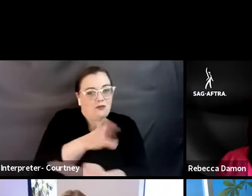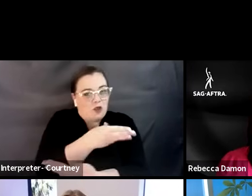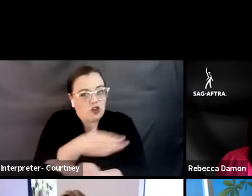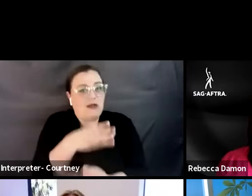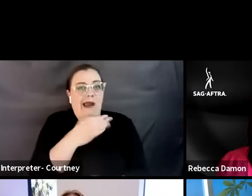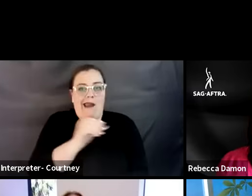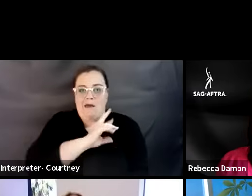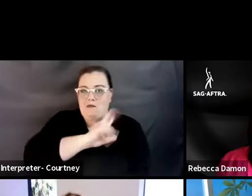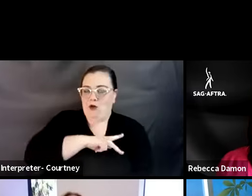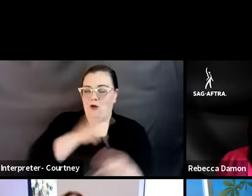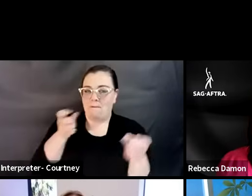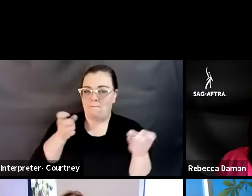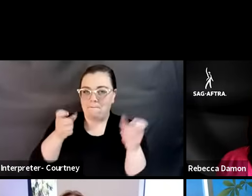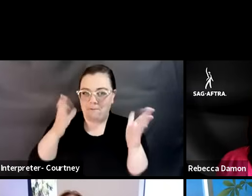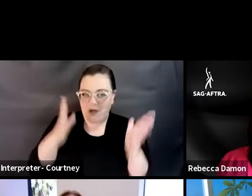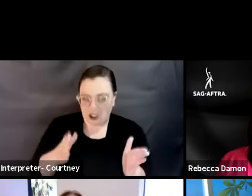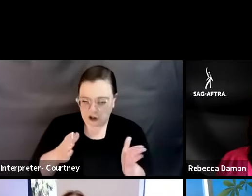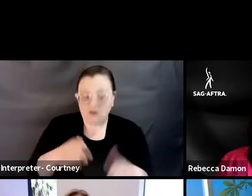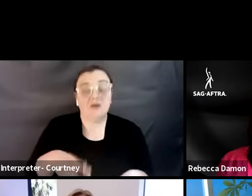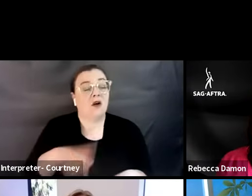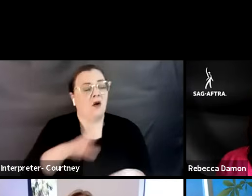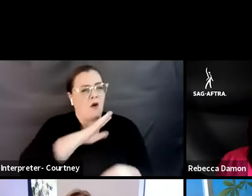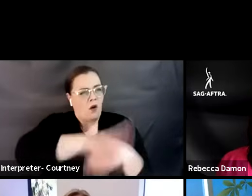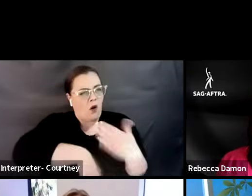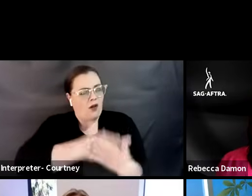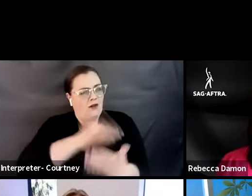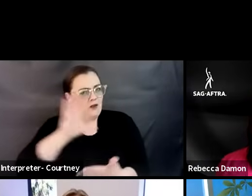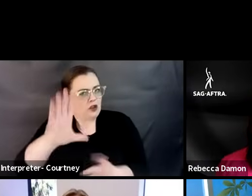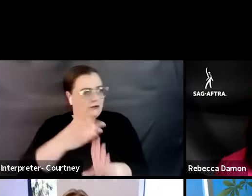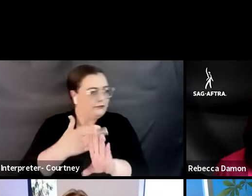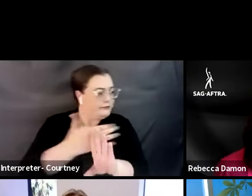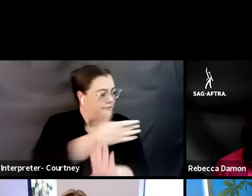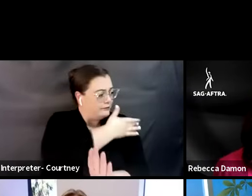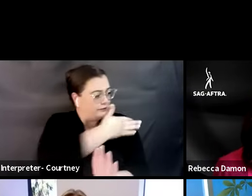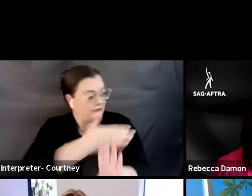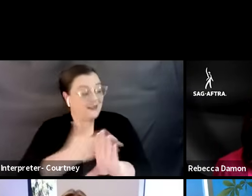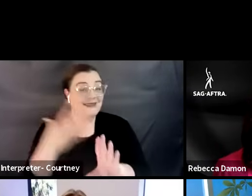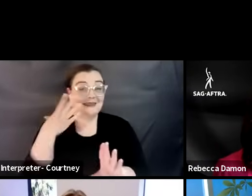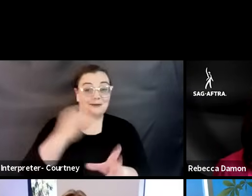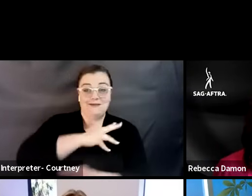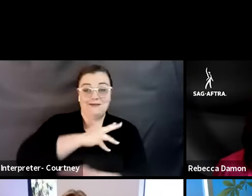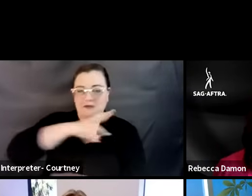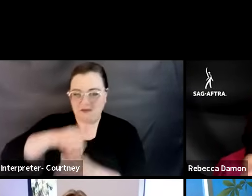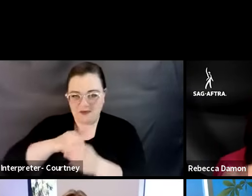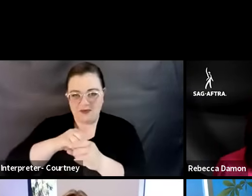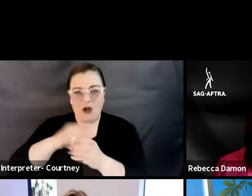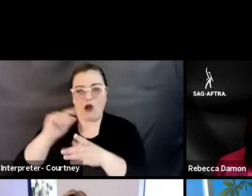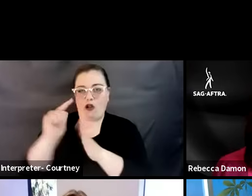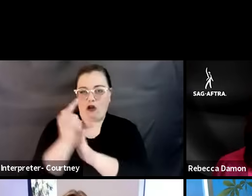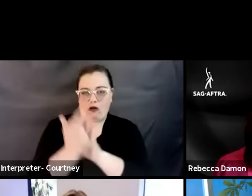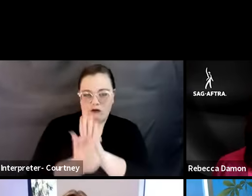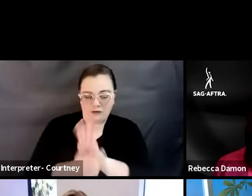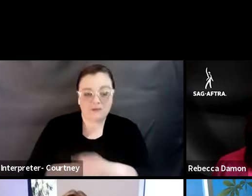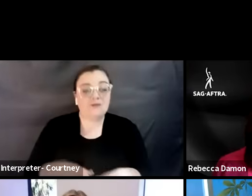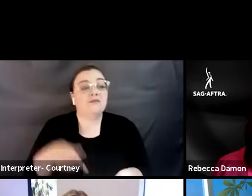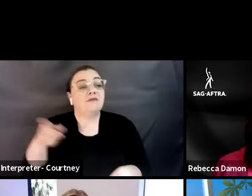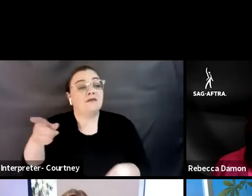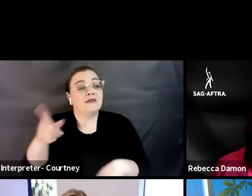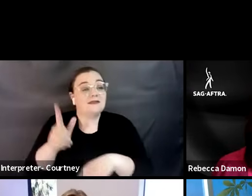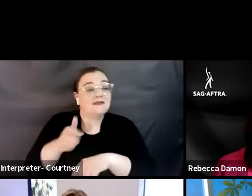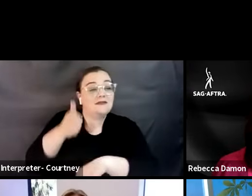manager, all of which allowed her to bring a unique insight to the practice of law. She also helped found the songwriter advocacy